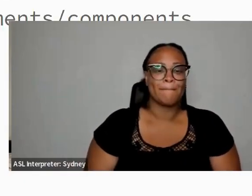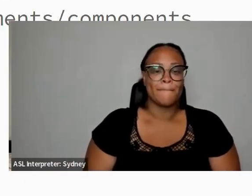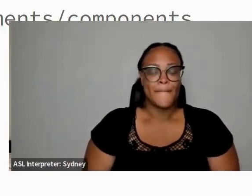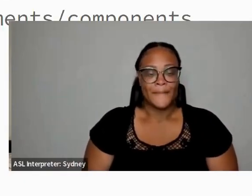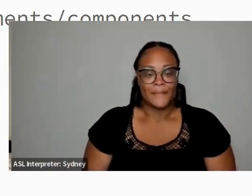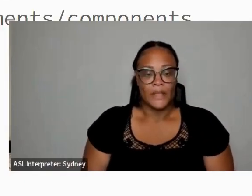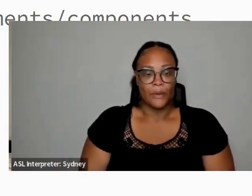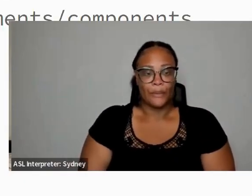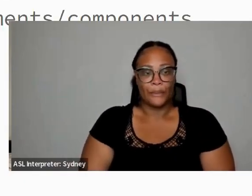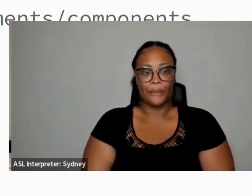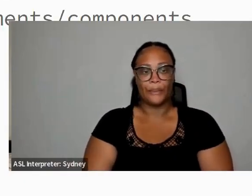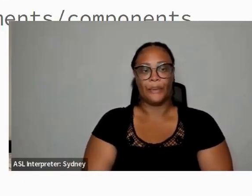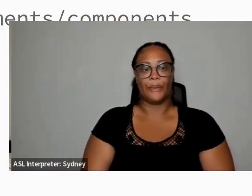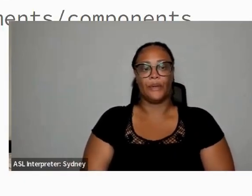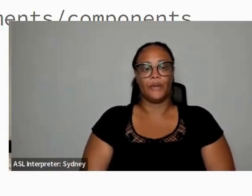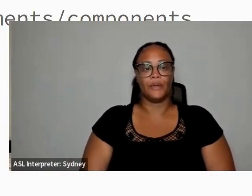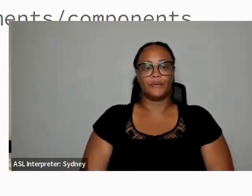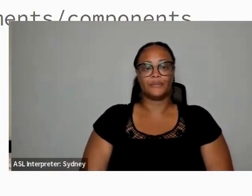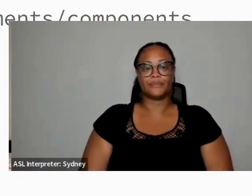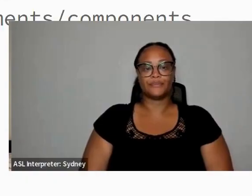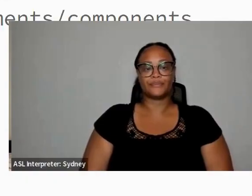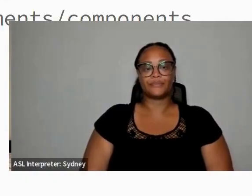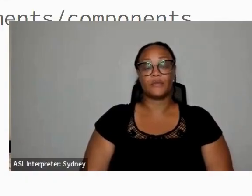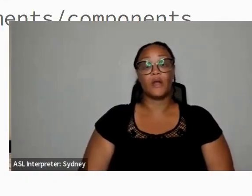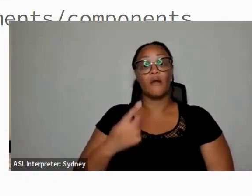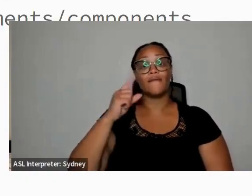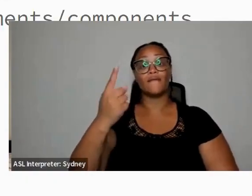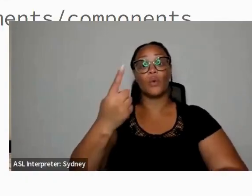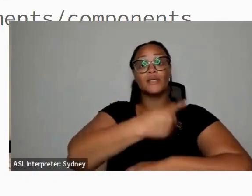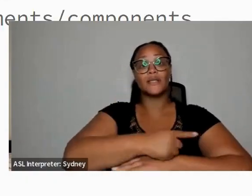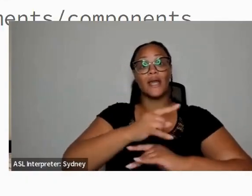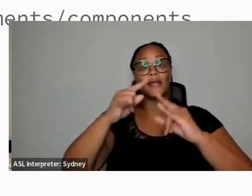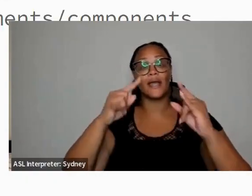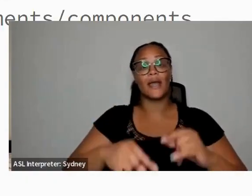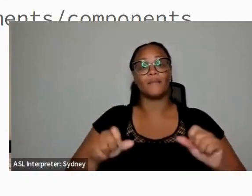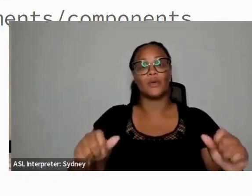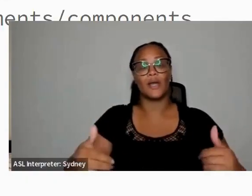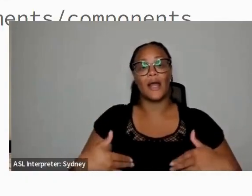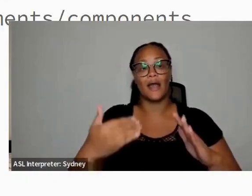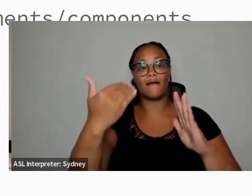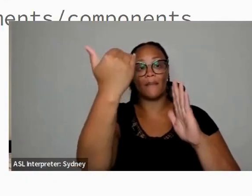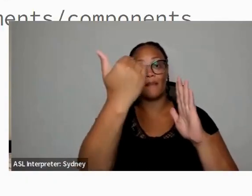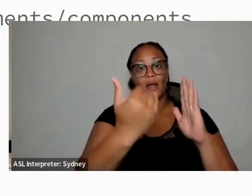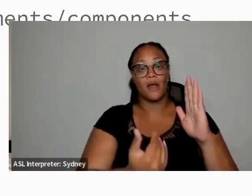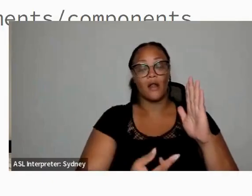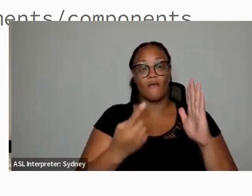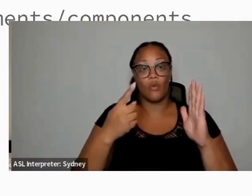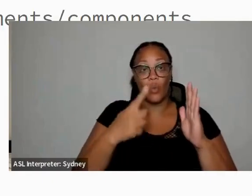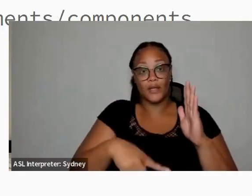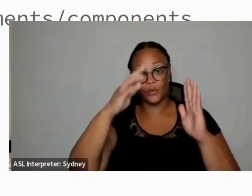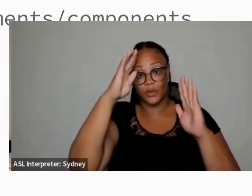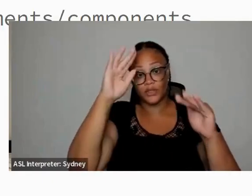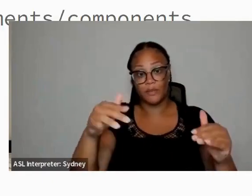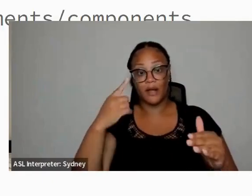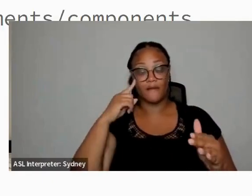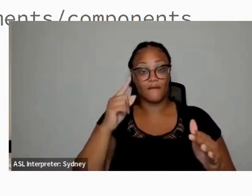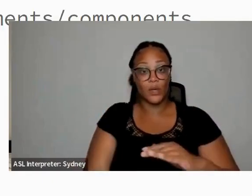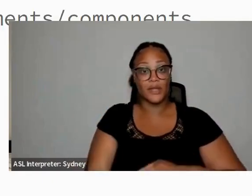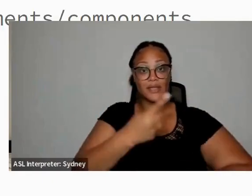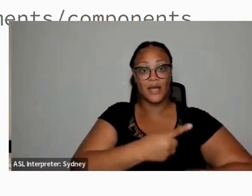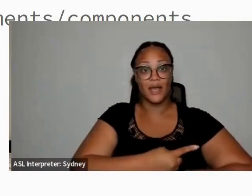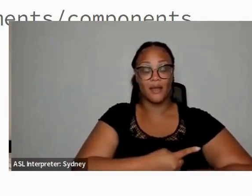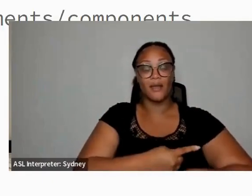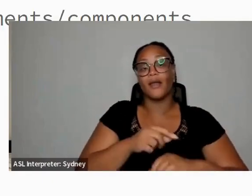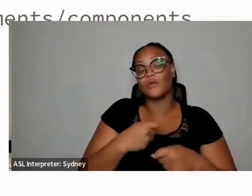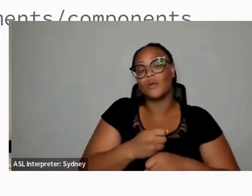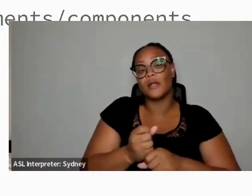time what activities will occur during each day, and then making a schedule at home or working with the activity organizers